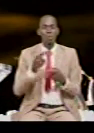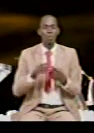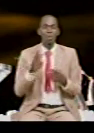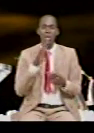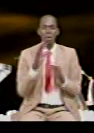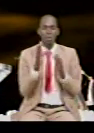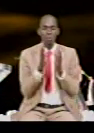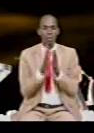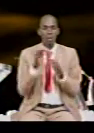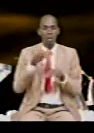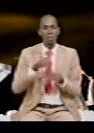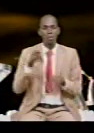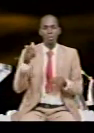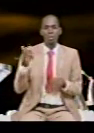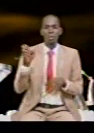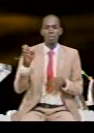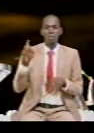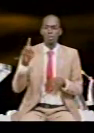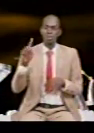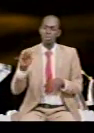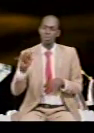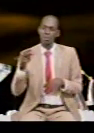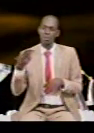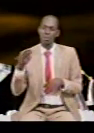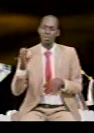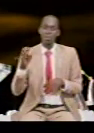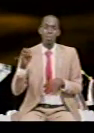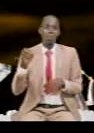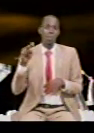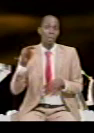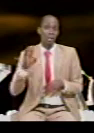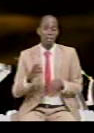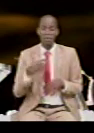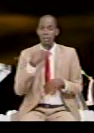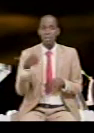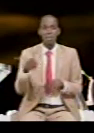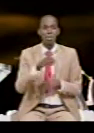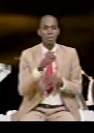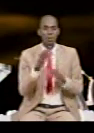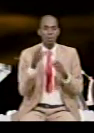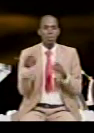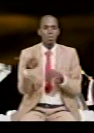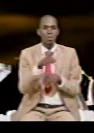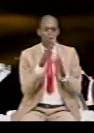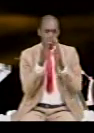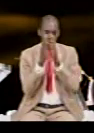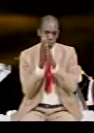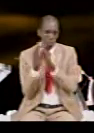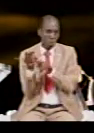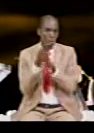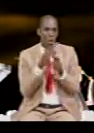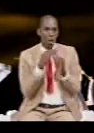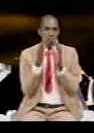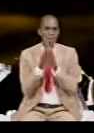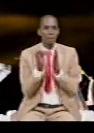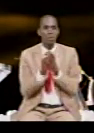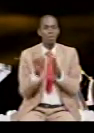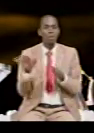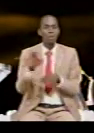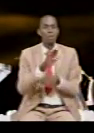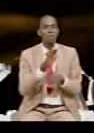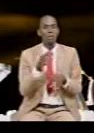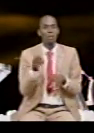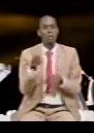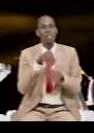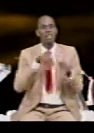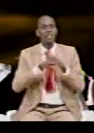says, watch and pray, that ye enter not into temptation. The spirit indeed is willing to follow God,